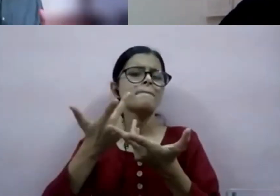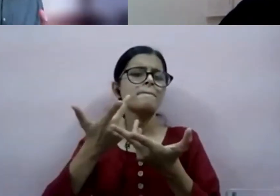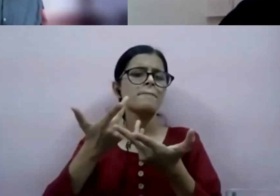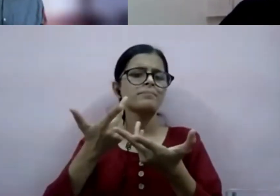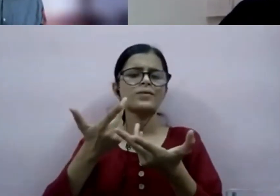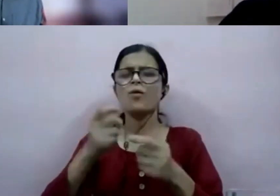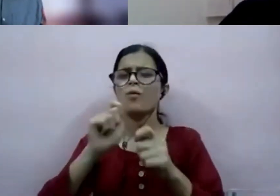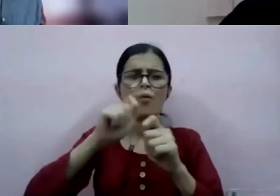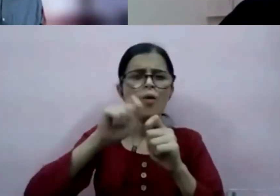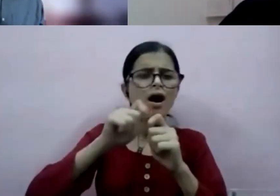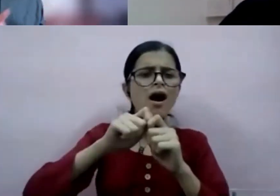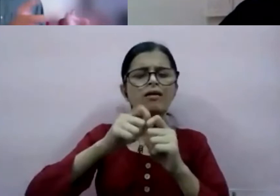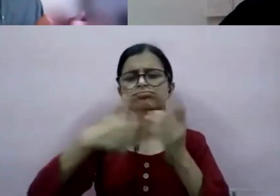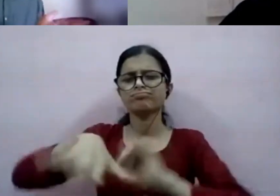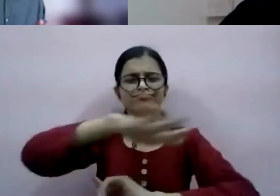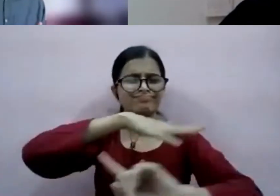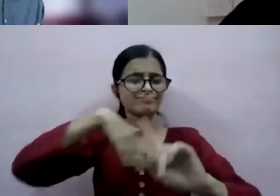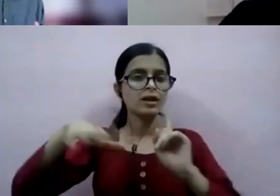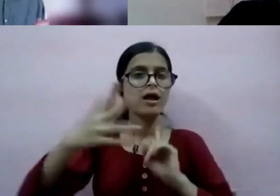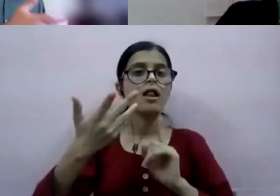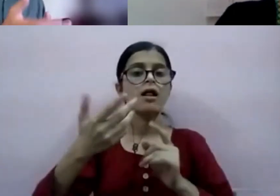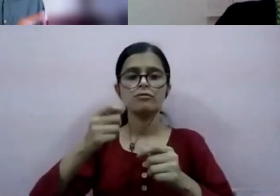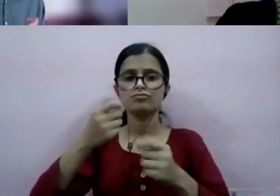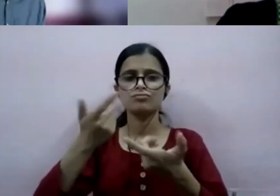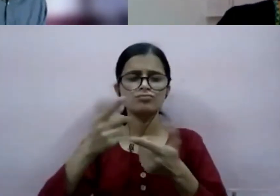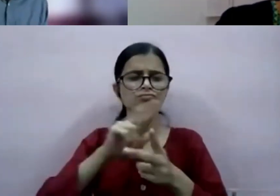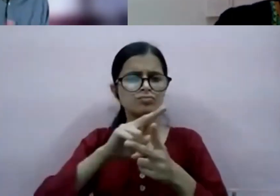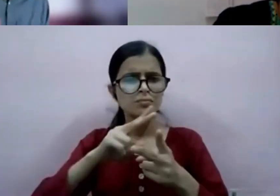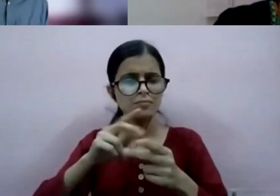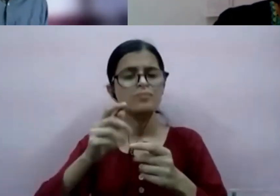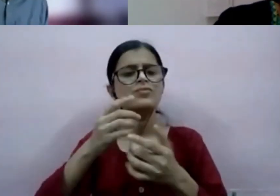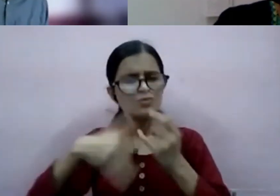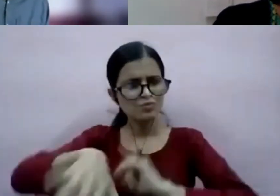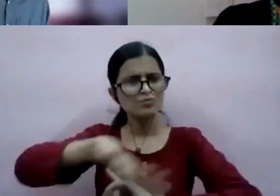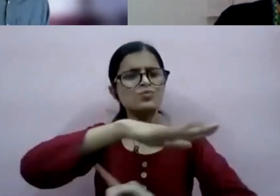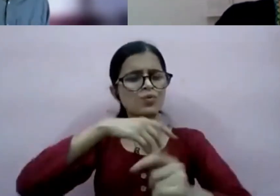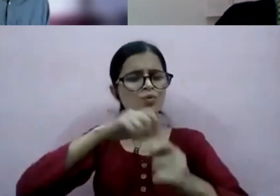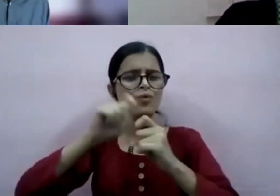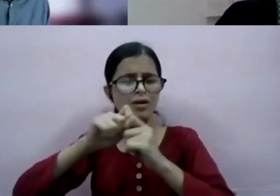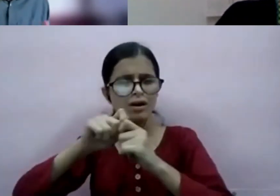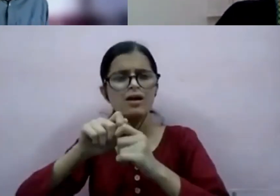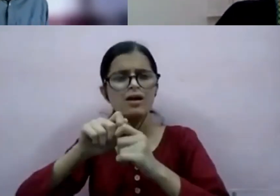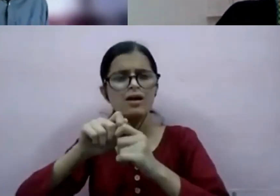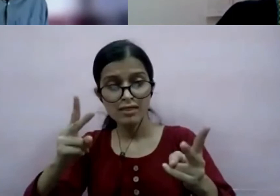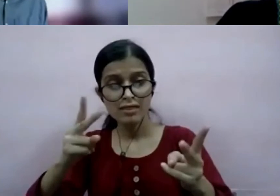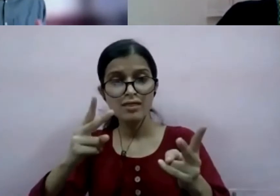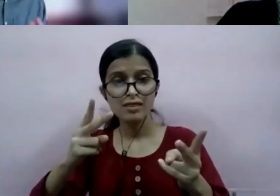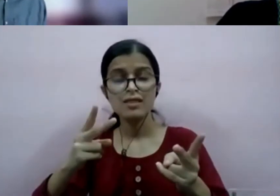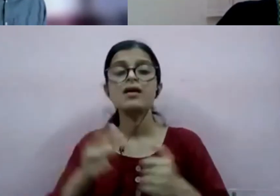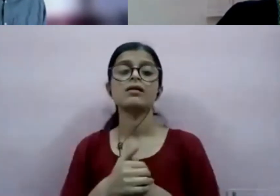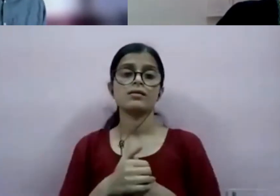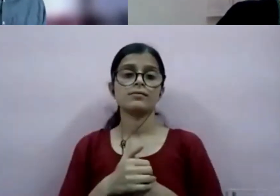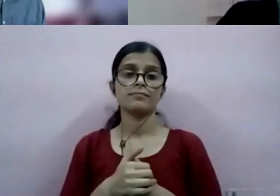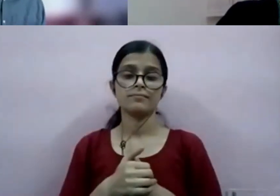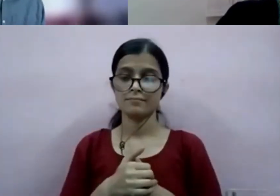were constructed through going to drama groups, going to theatre groups, going to cookery classes and so on,